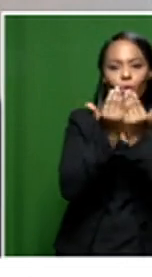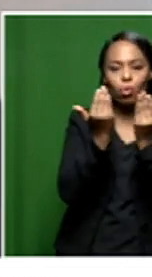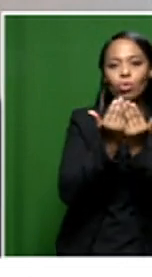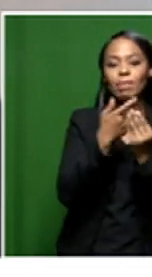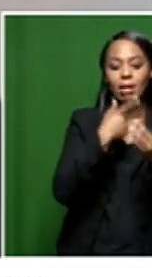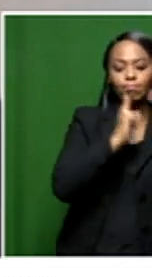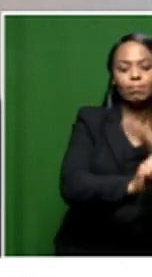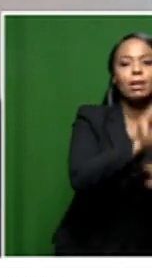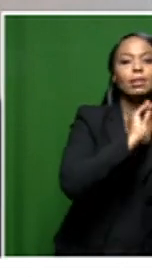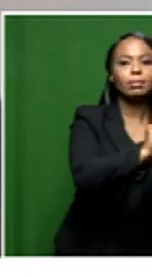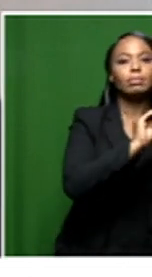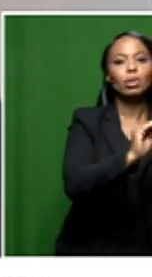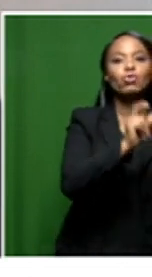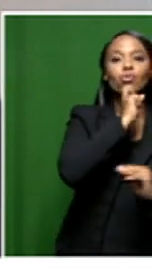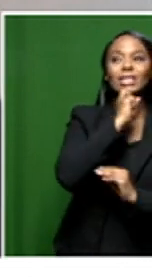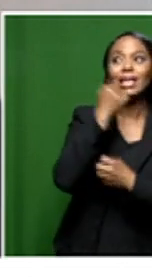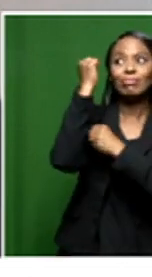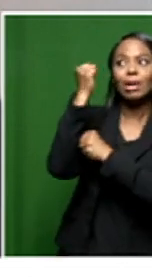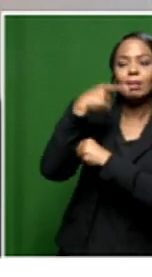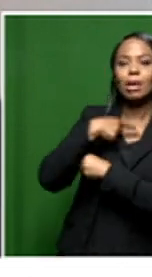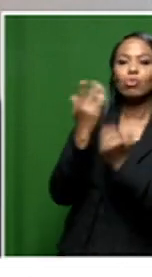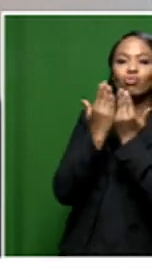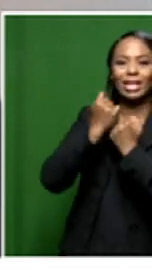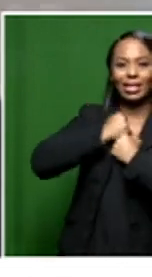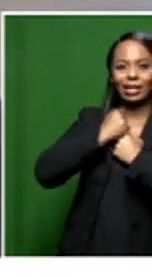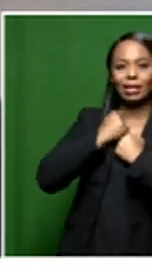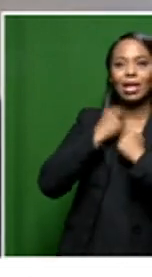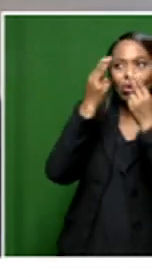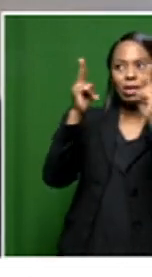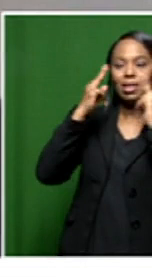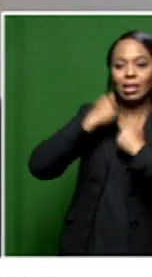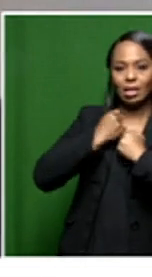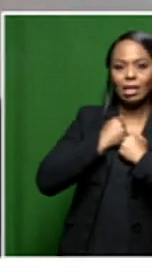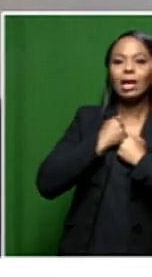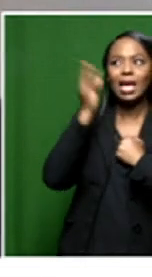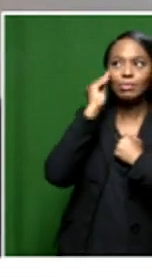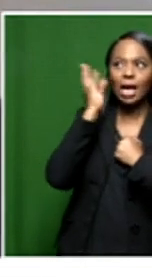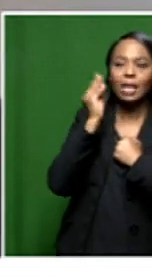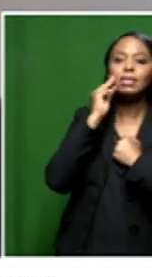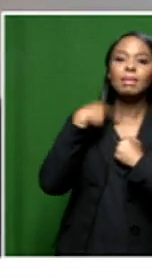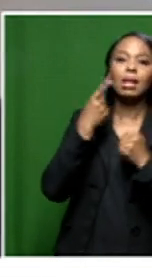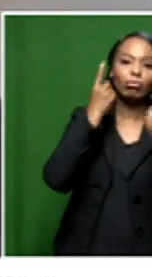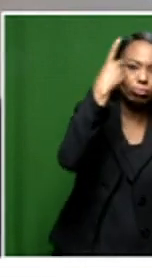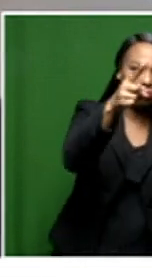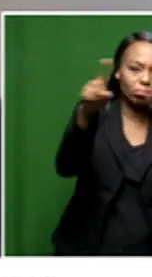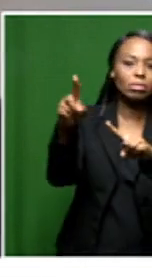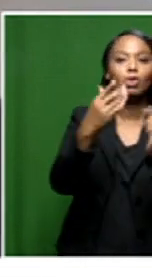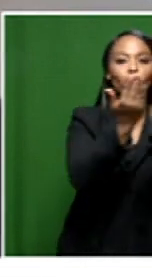order to excite the youth of South Africa to study electrical engineering in order for them to also help society through their future engineering